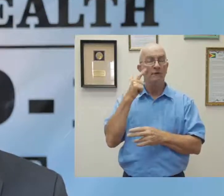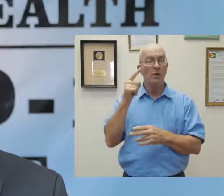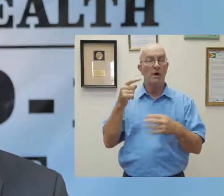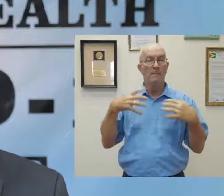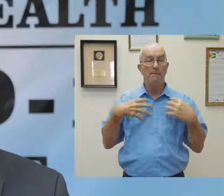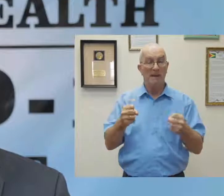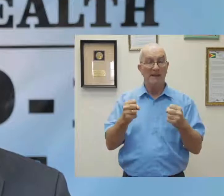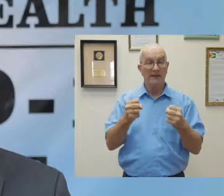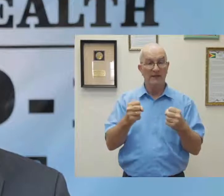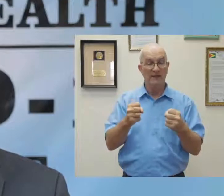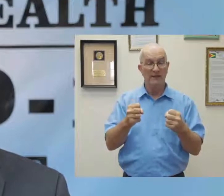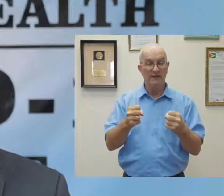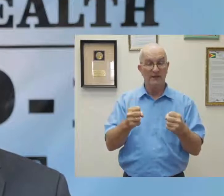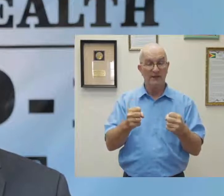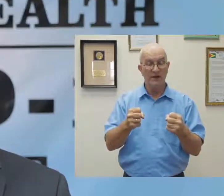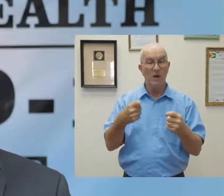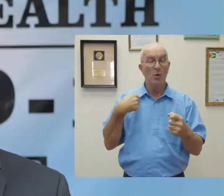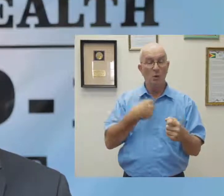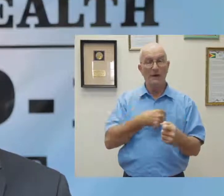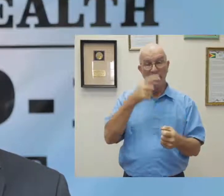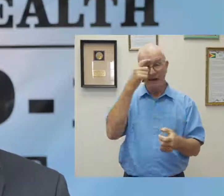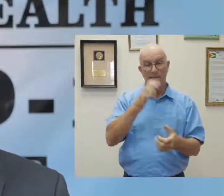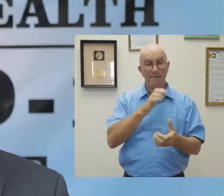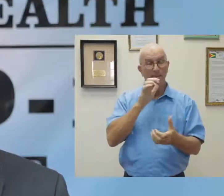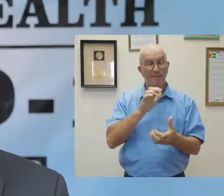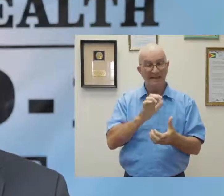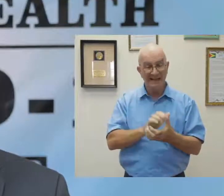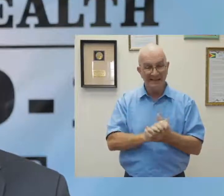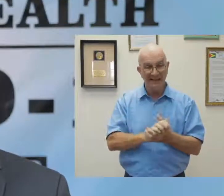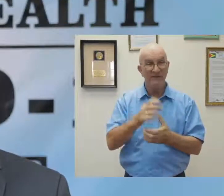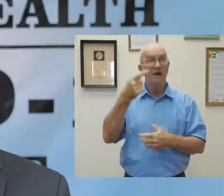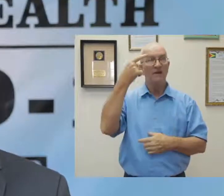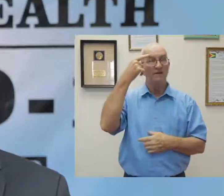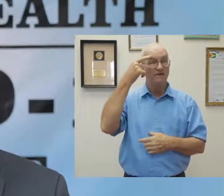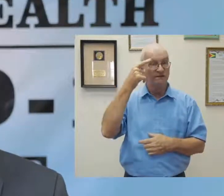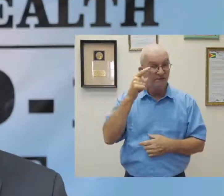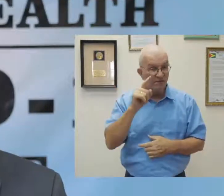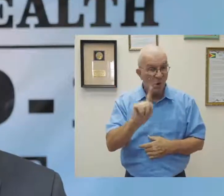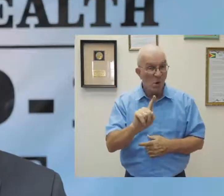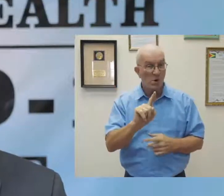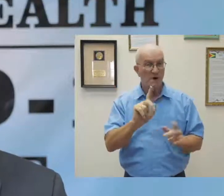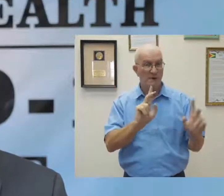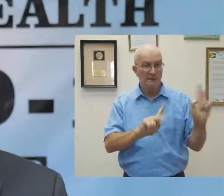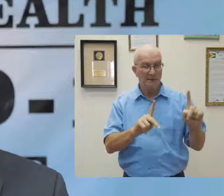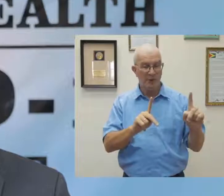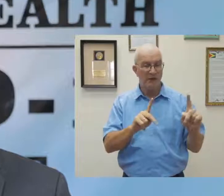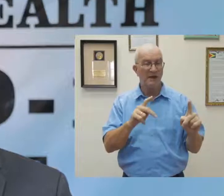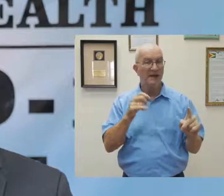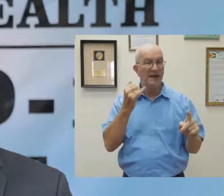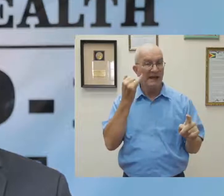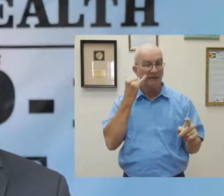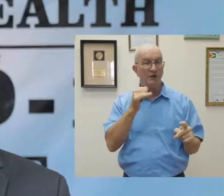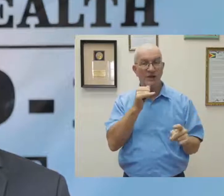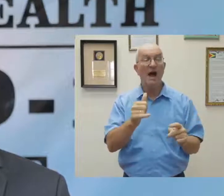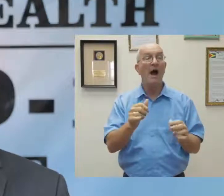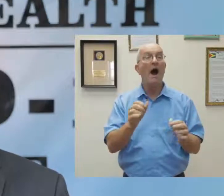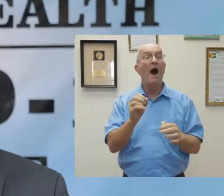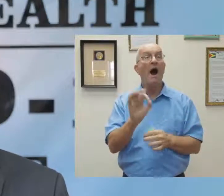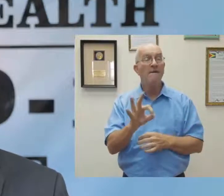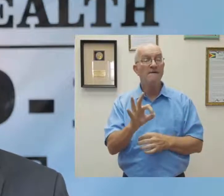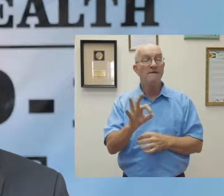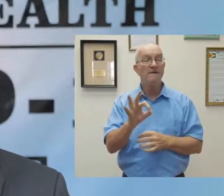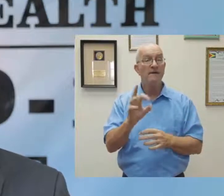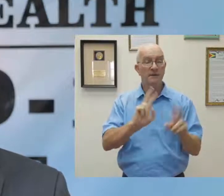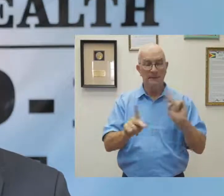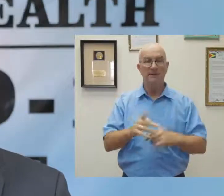time. We believe you cannot be for the people if you cannot be of the people. I say that to say